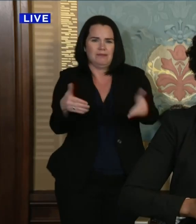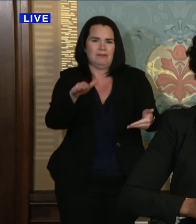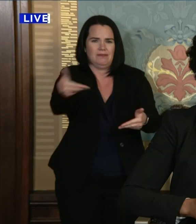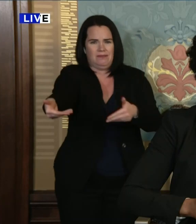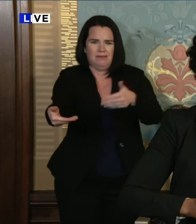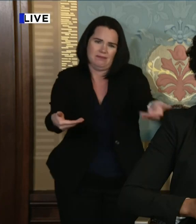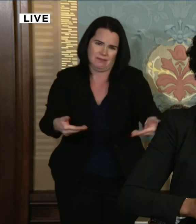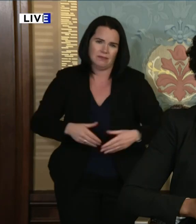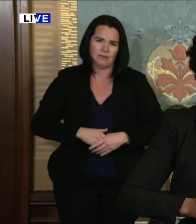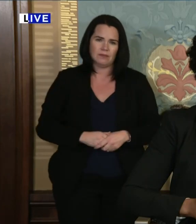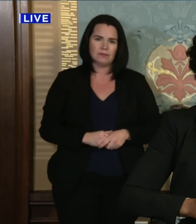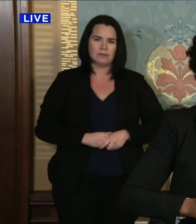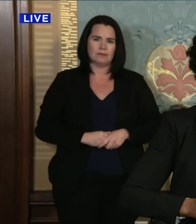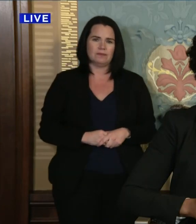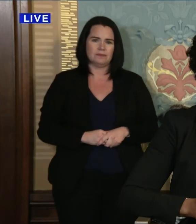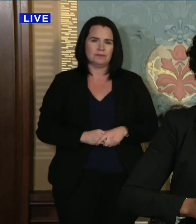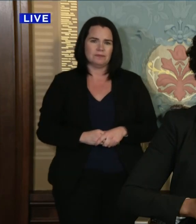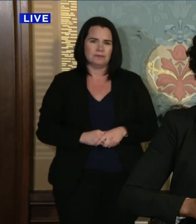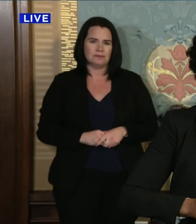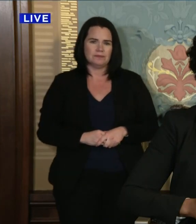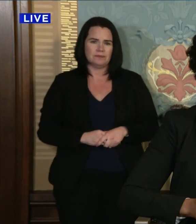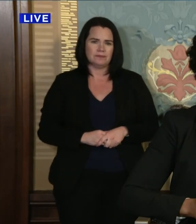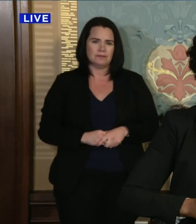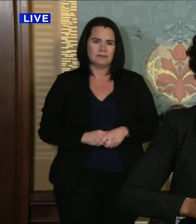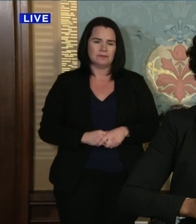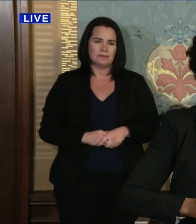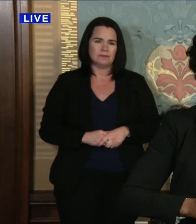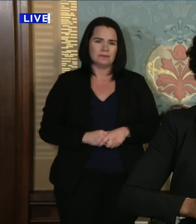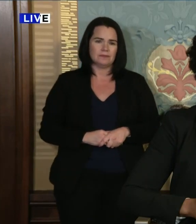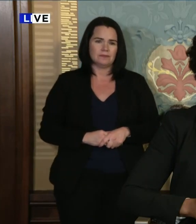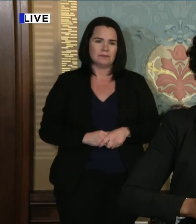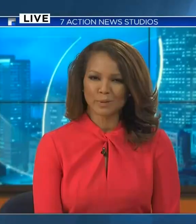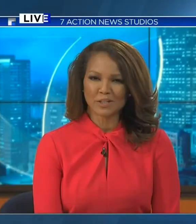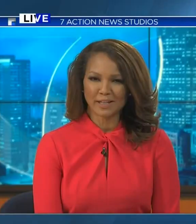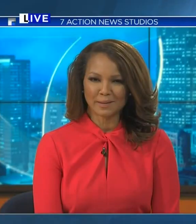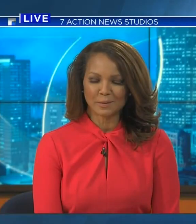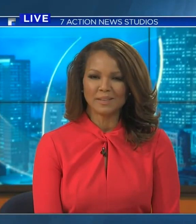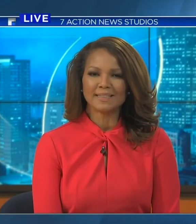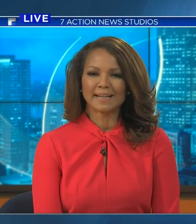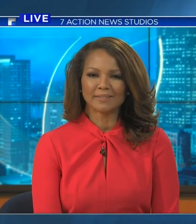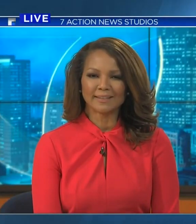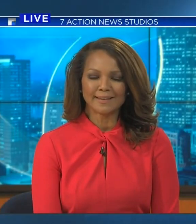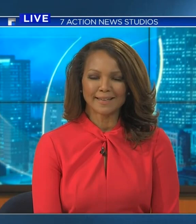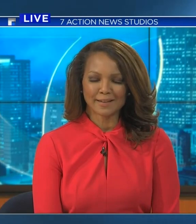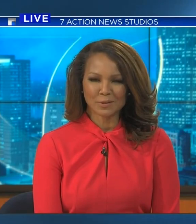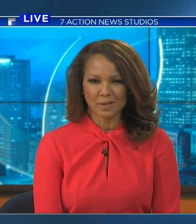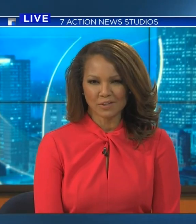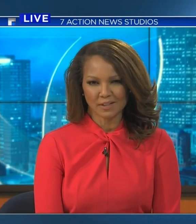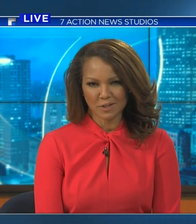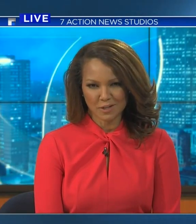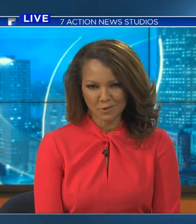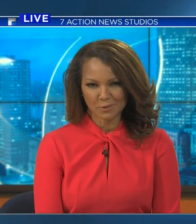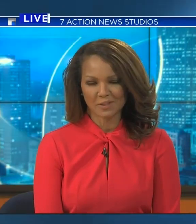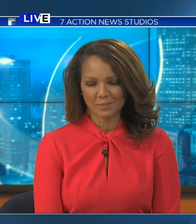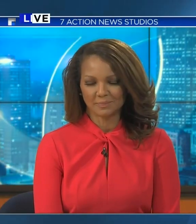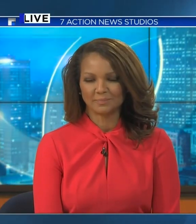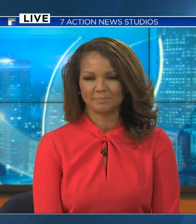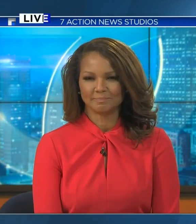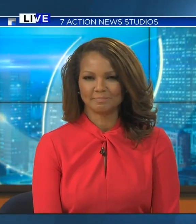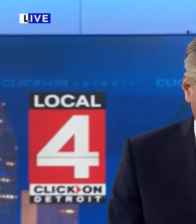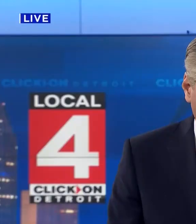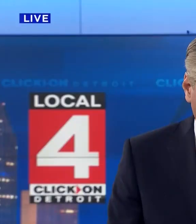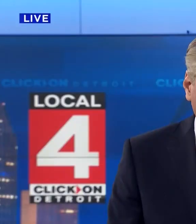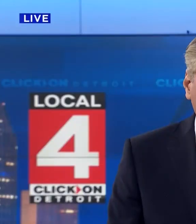Yes. And I hope we are all heeding the warnings. Thank you so much, Dr. Khaldun. So appreciate you. Devin, the next question is yours.